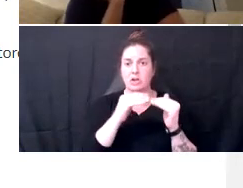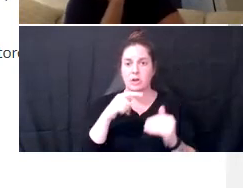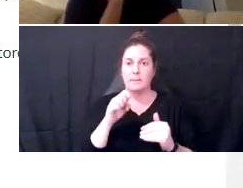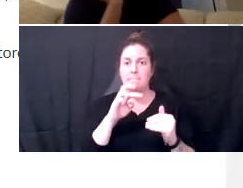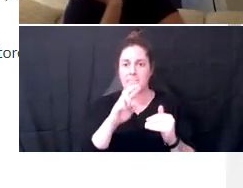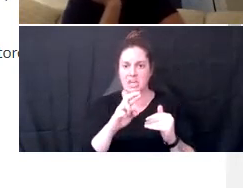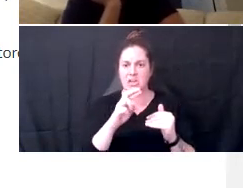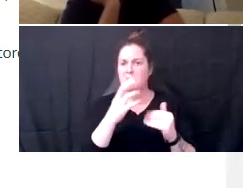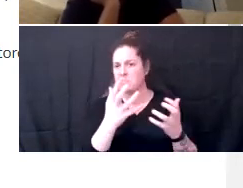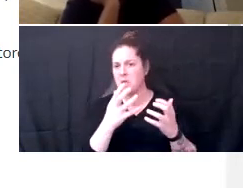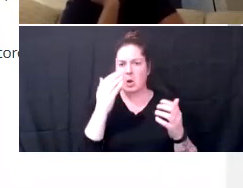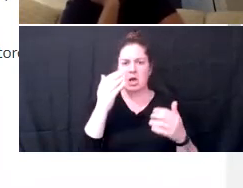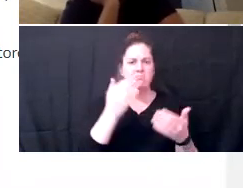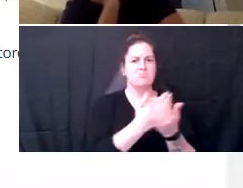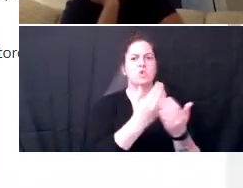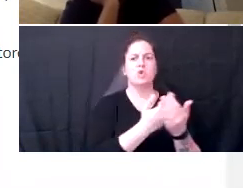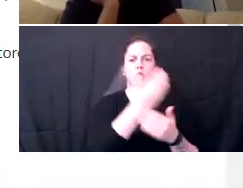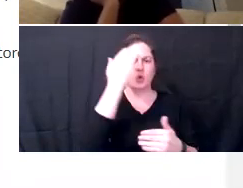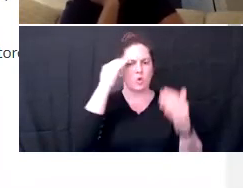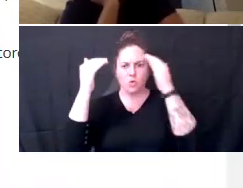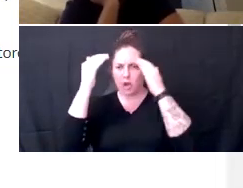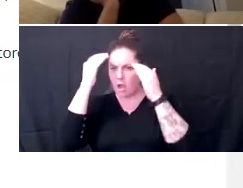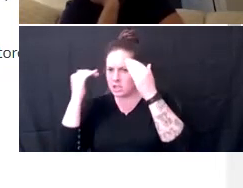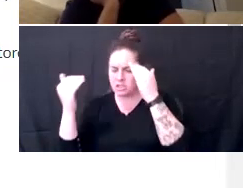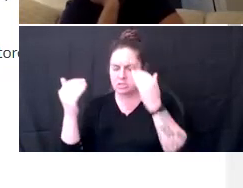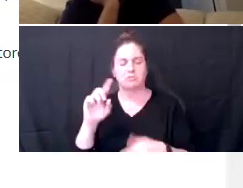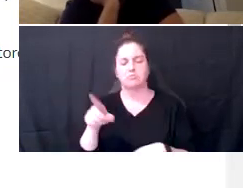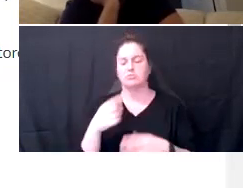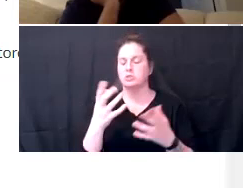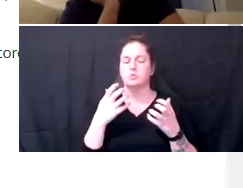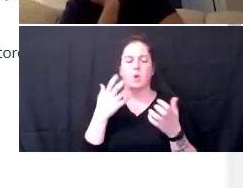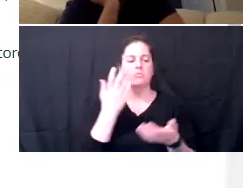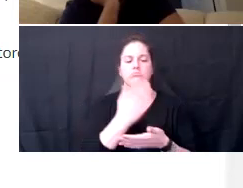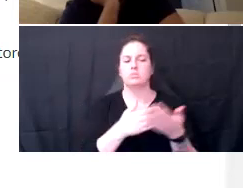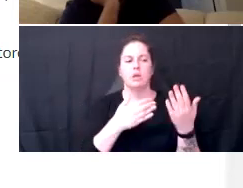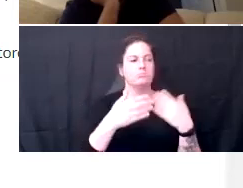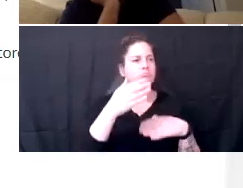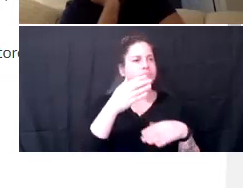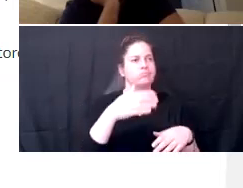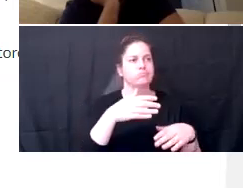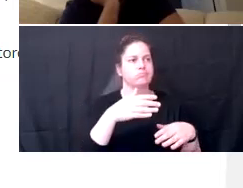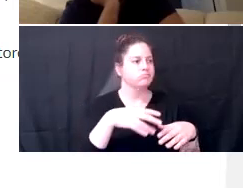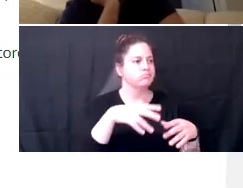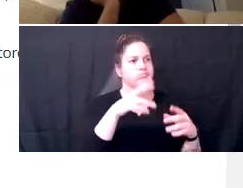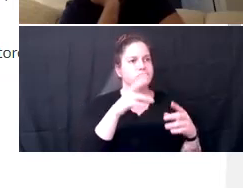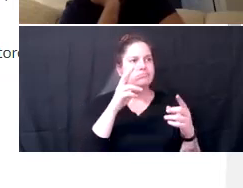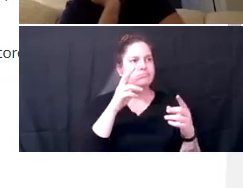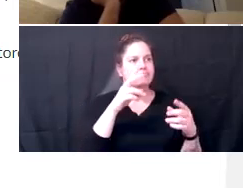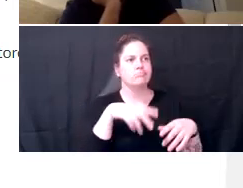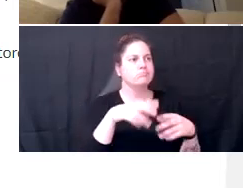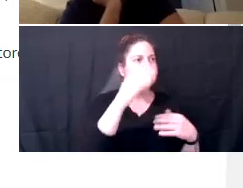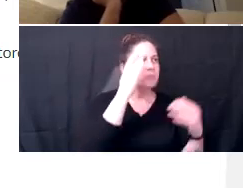new knowledge, right? Add to our body of knowledge. And then there are some scientists out there that are applied, and they're more